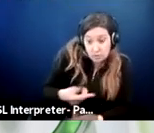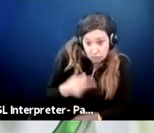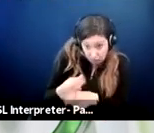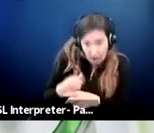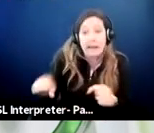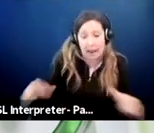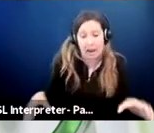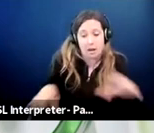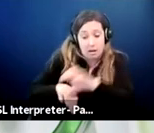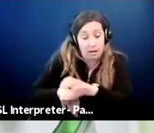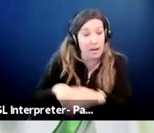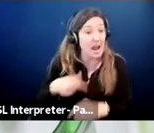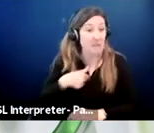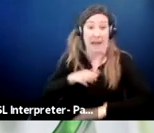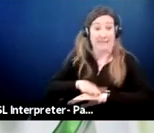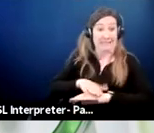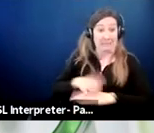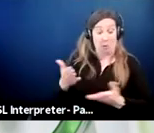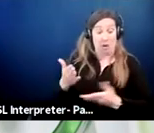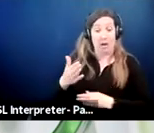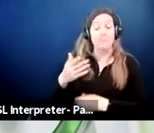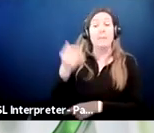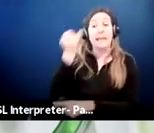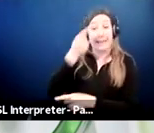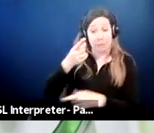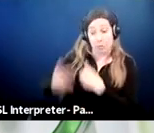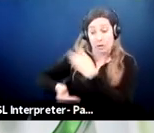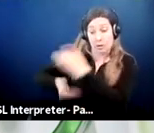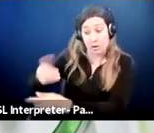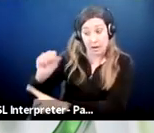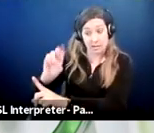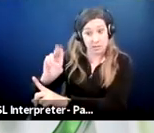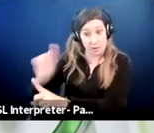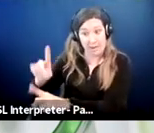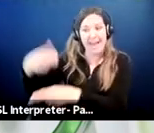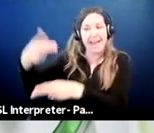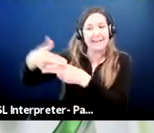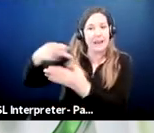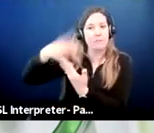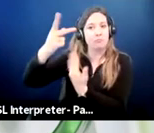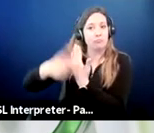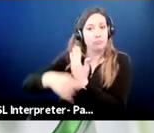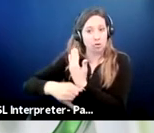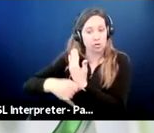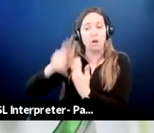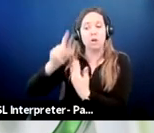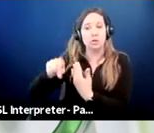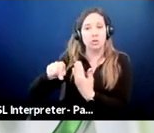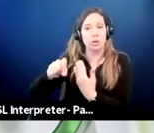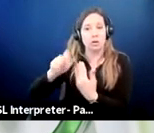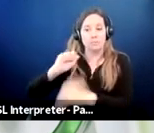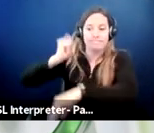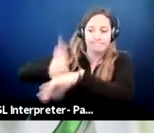on maximizing this is when you do a SR&ED claim, the name of the project should be based on the uncertainty,